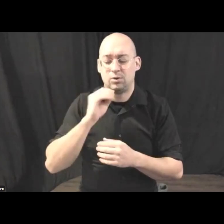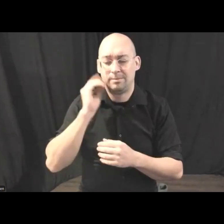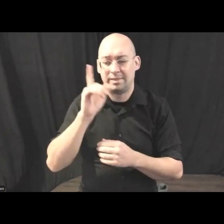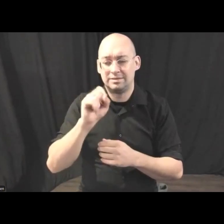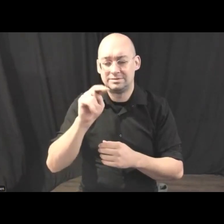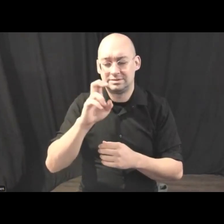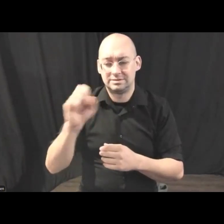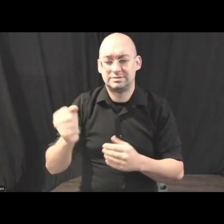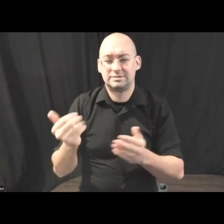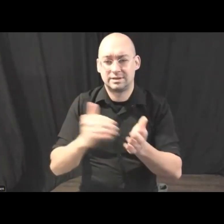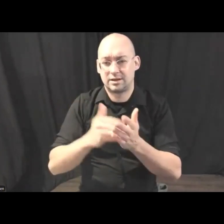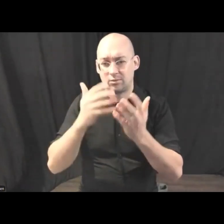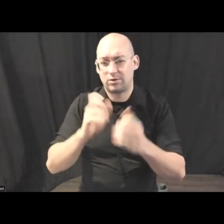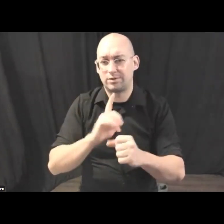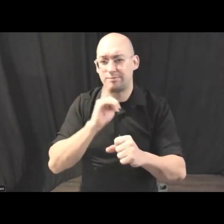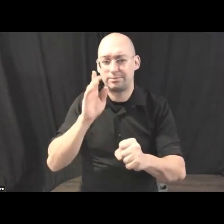just want to recommit my